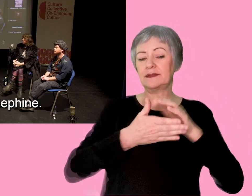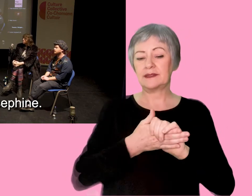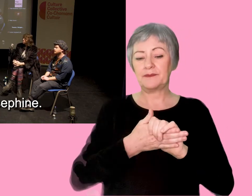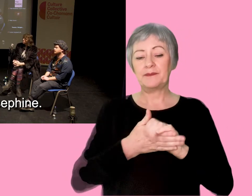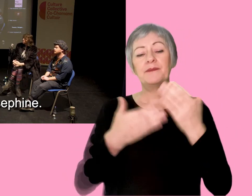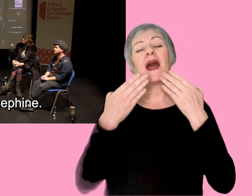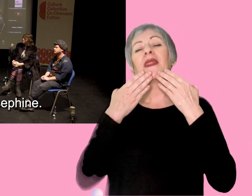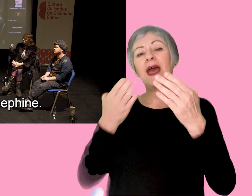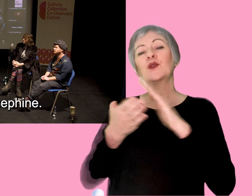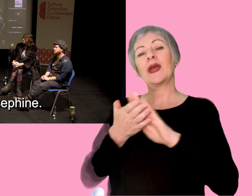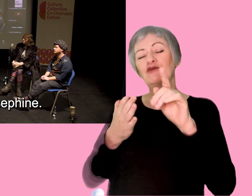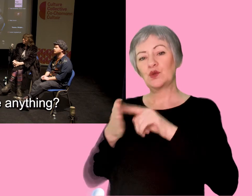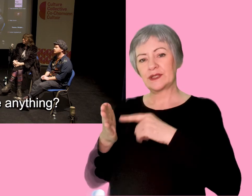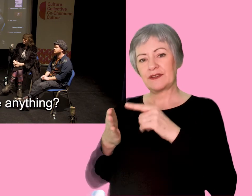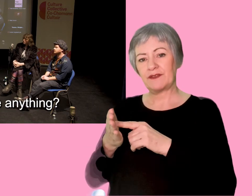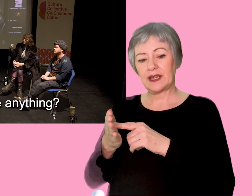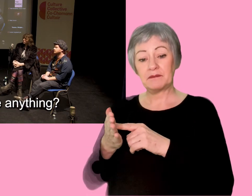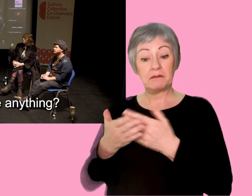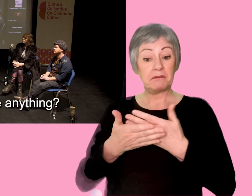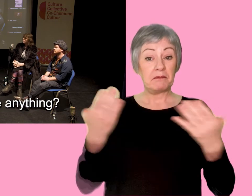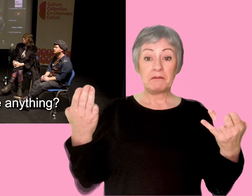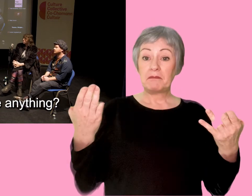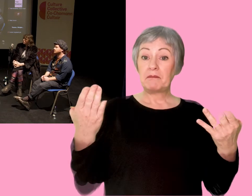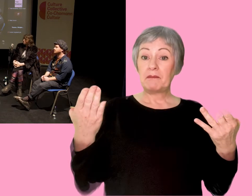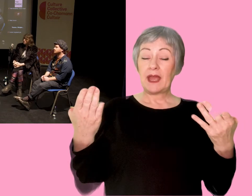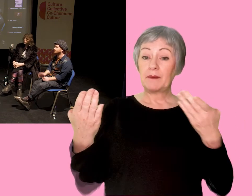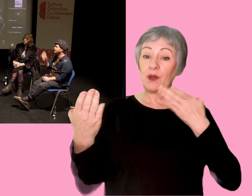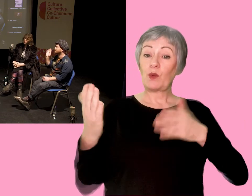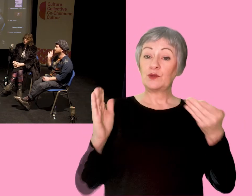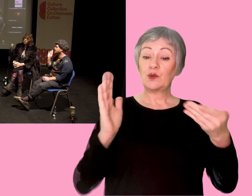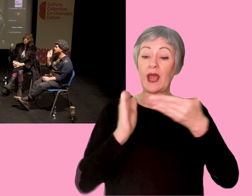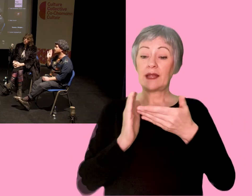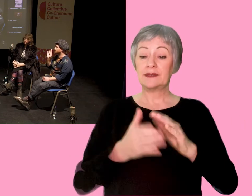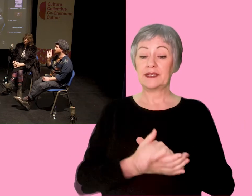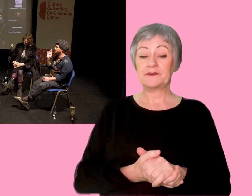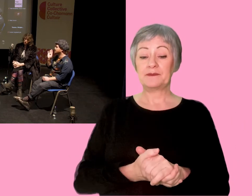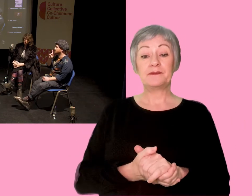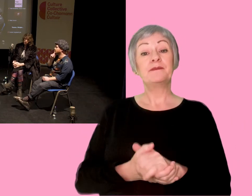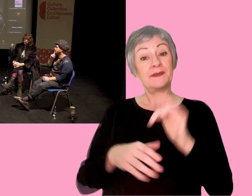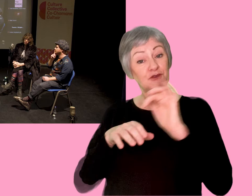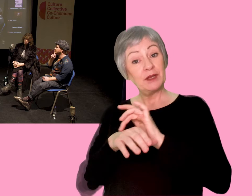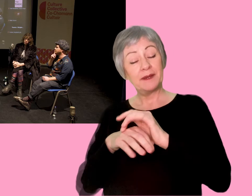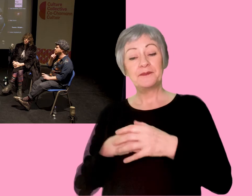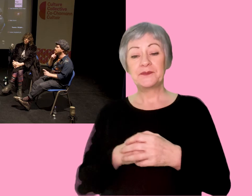Thank you, Harry, Josephine. Does anybody else have anything to add? Yeah, Jamie?